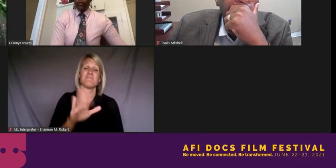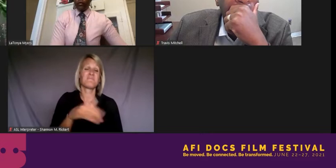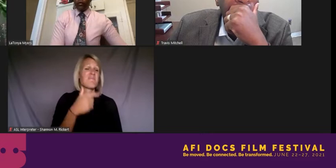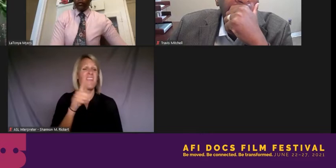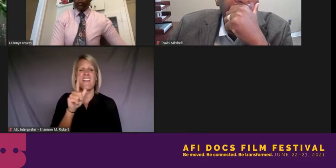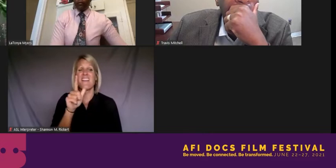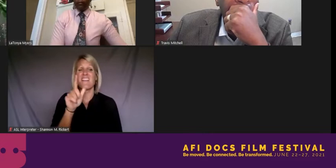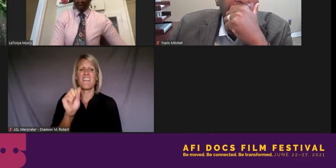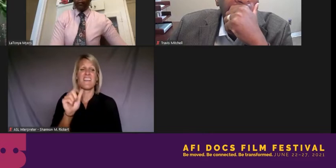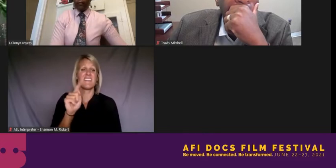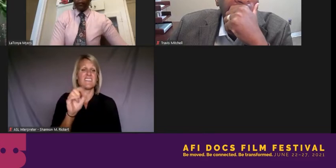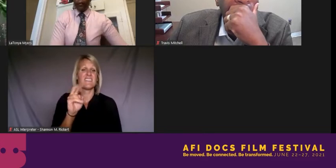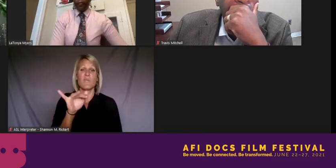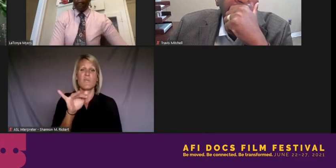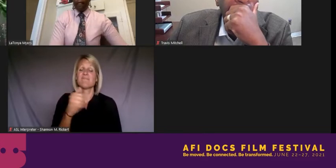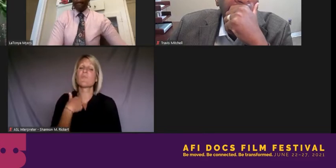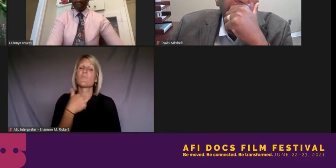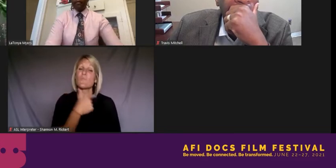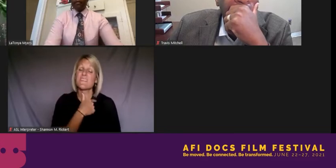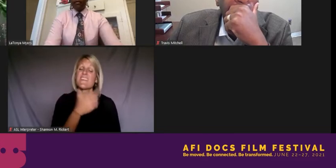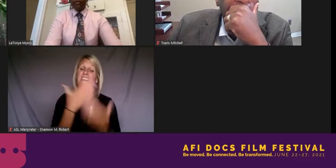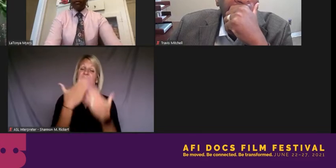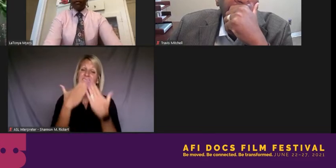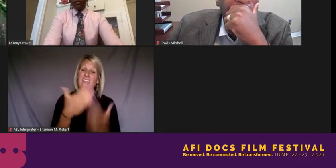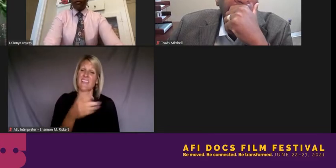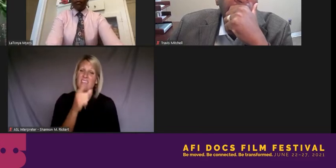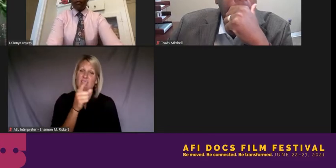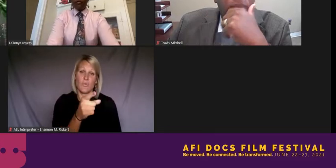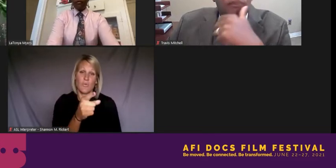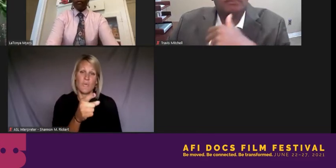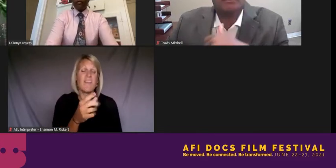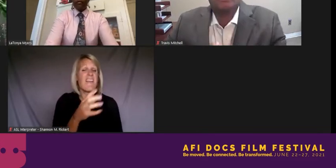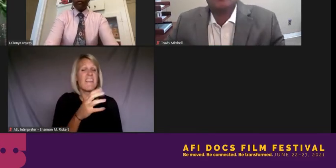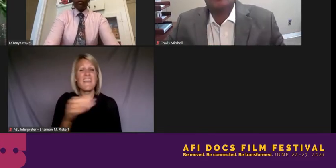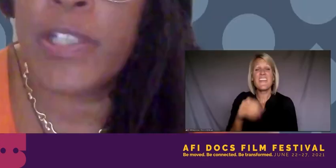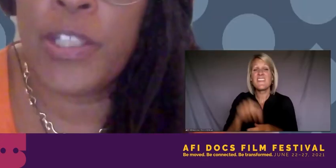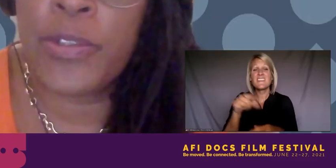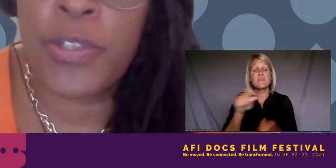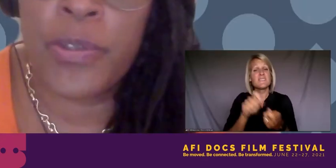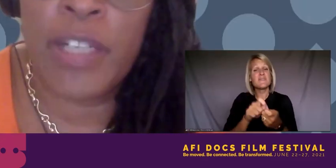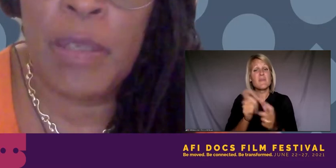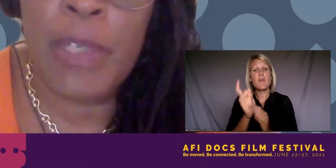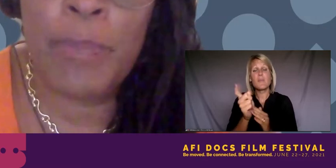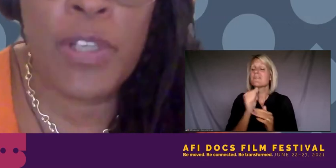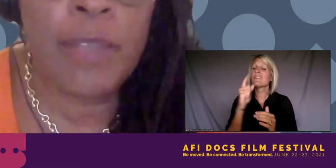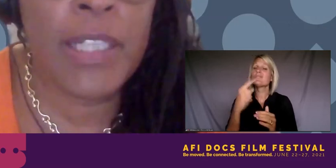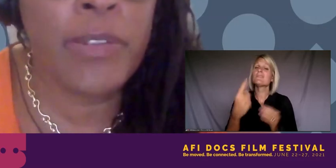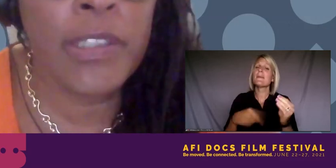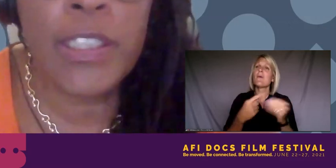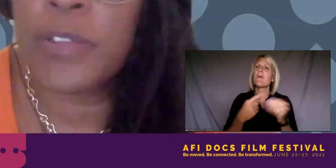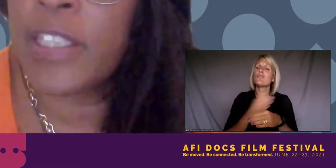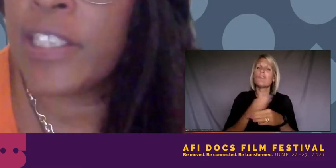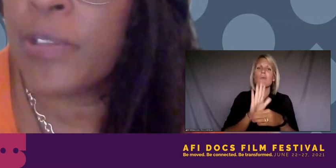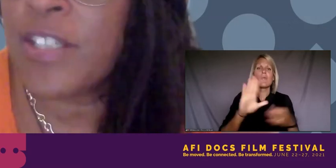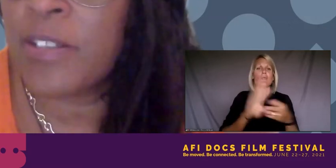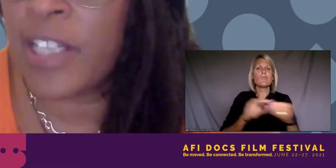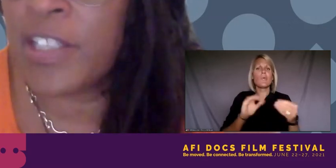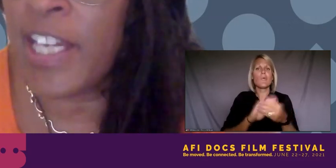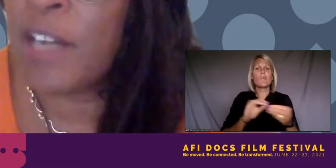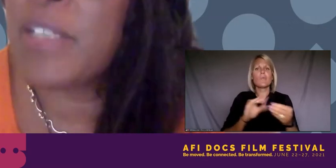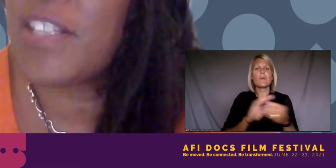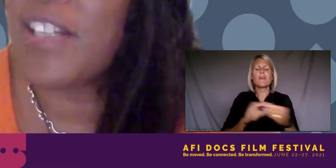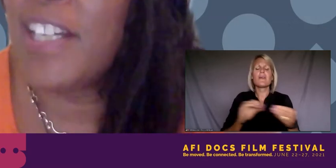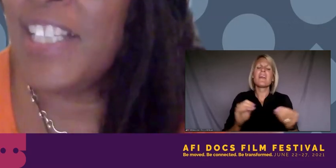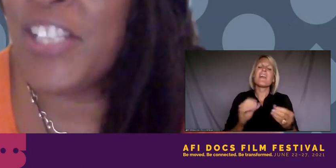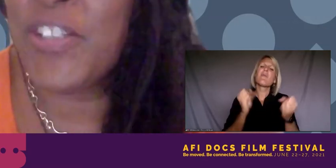that, you know, at this particular moment, you know, it's not only for sharing your story. mean, people talk about, well, you know, Larry Kressner